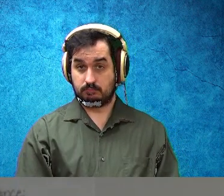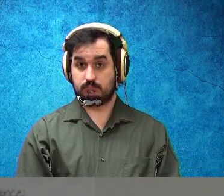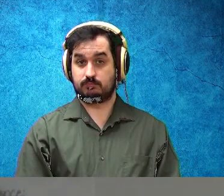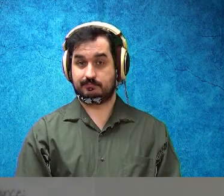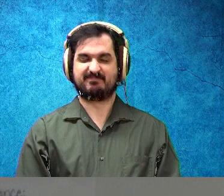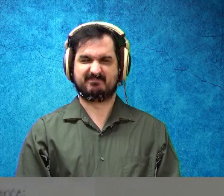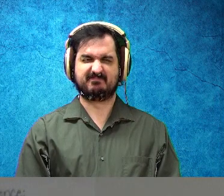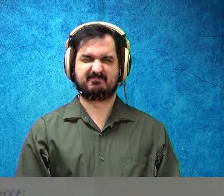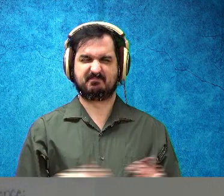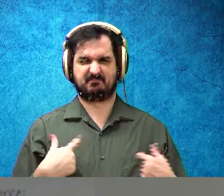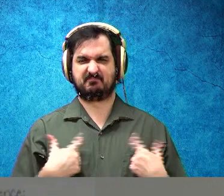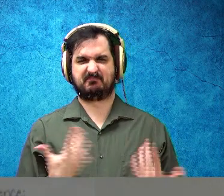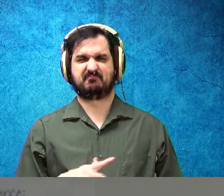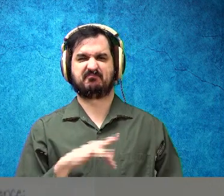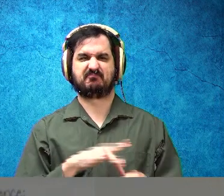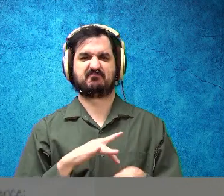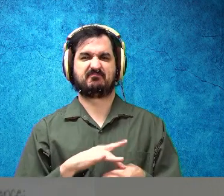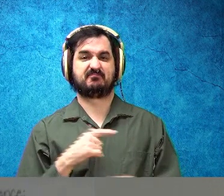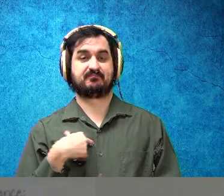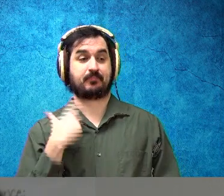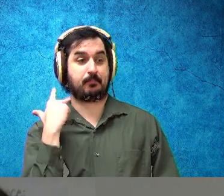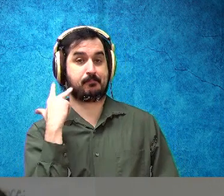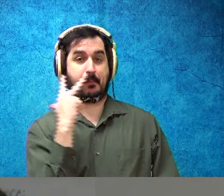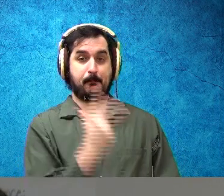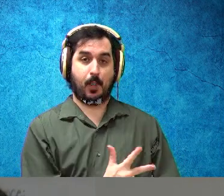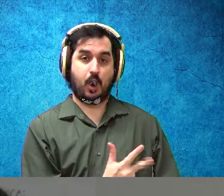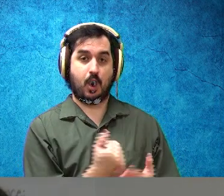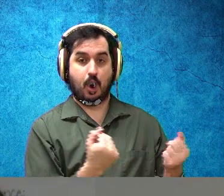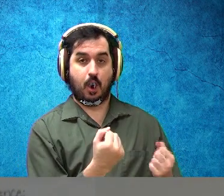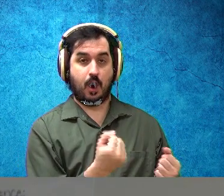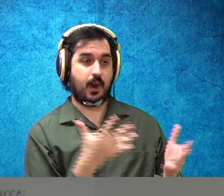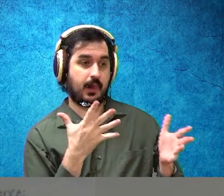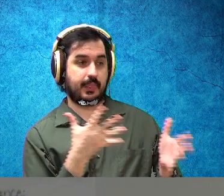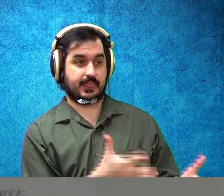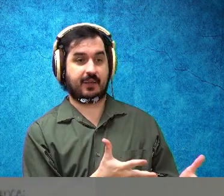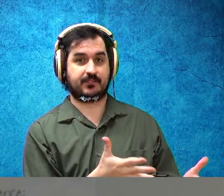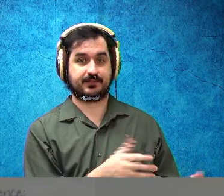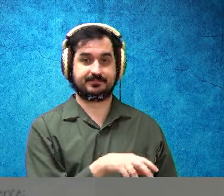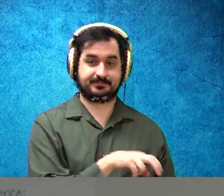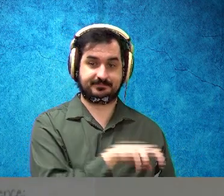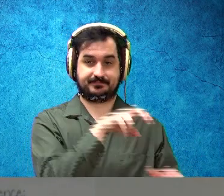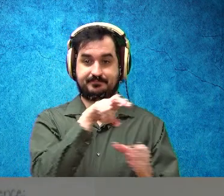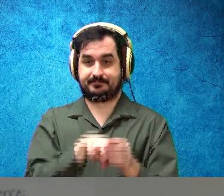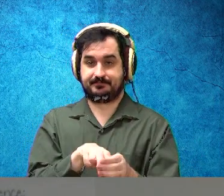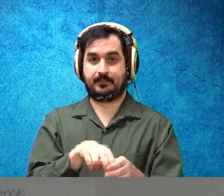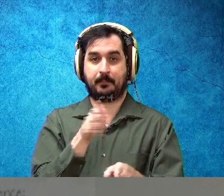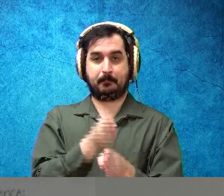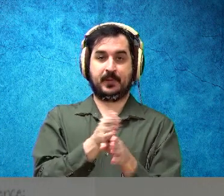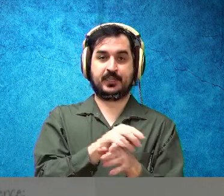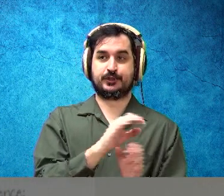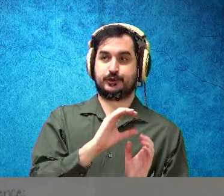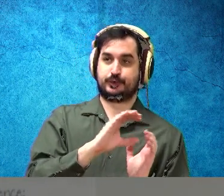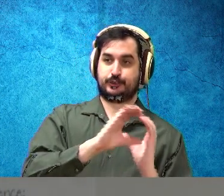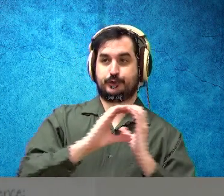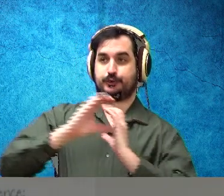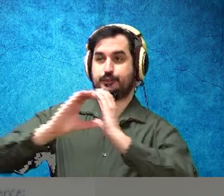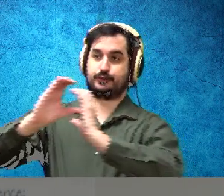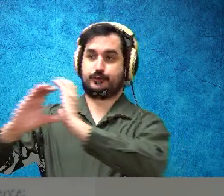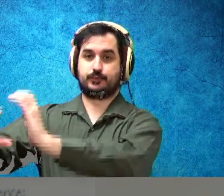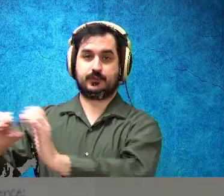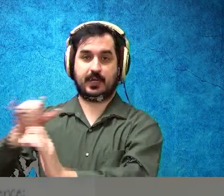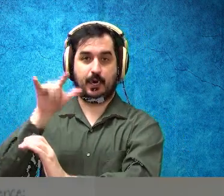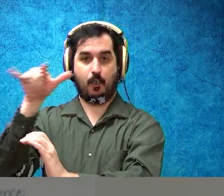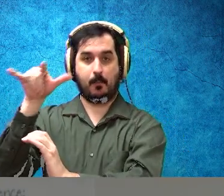I have. You park your car, you set it, then you take a shuttle. Okay, well, in the passage it says that this is where